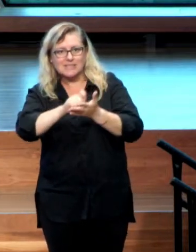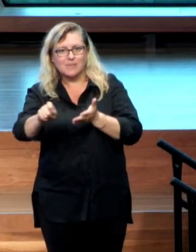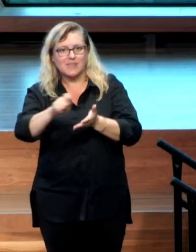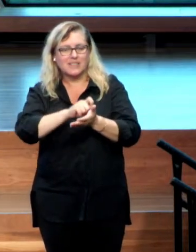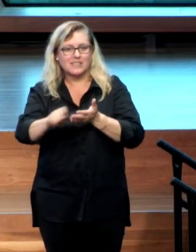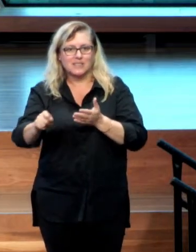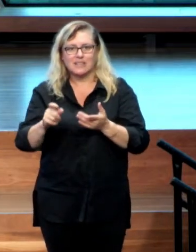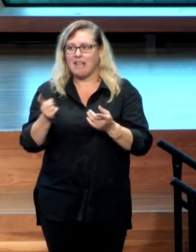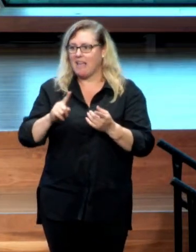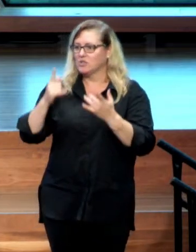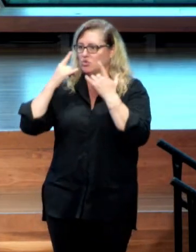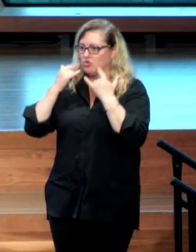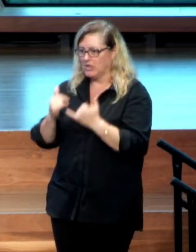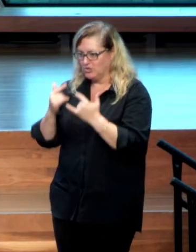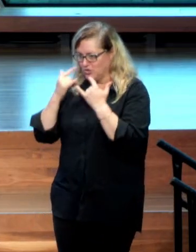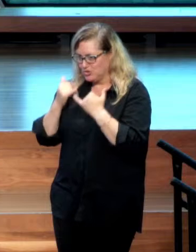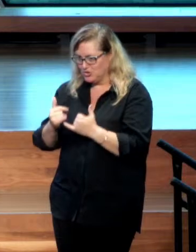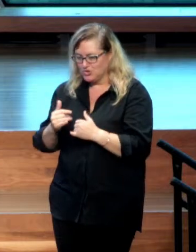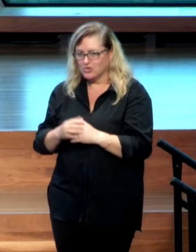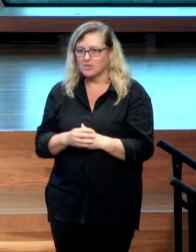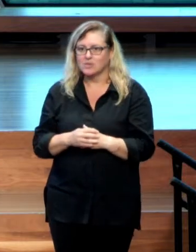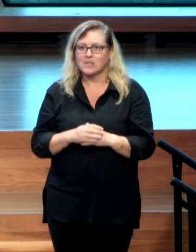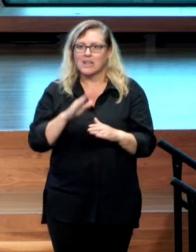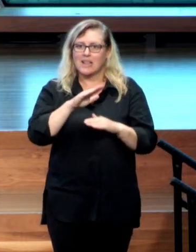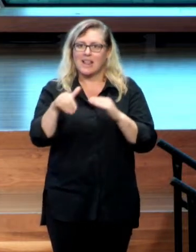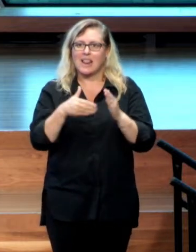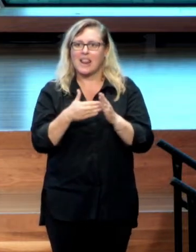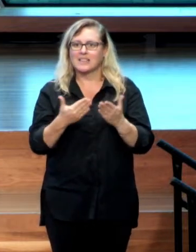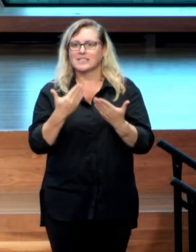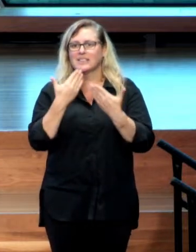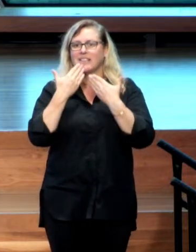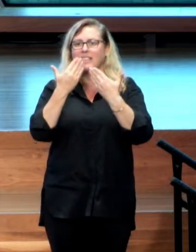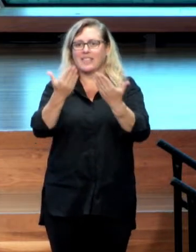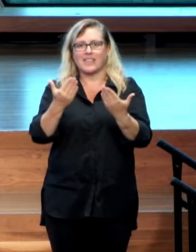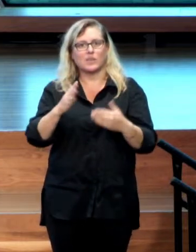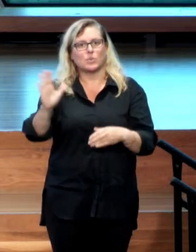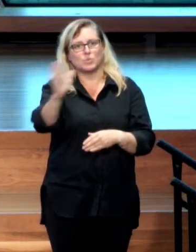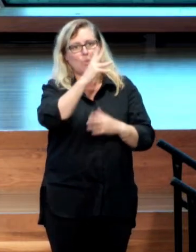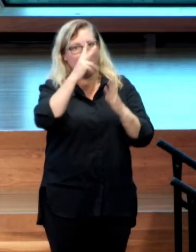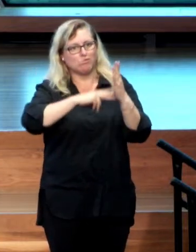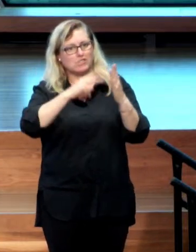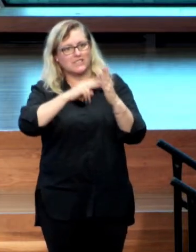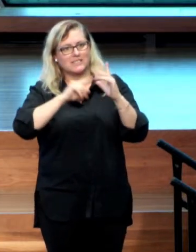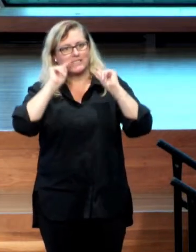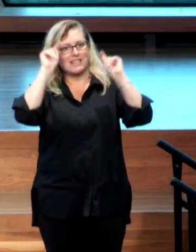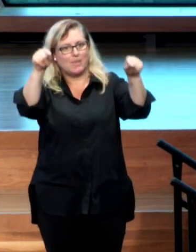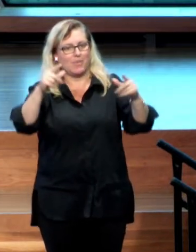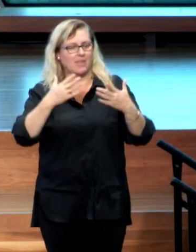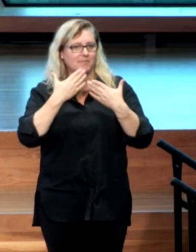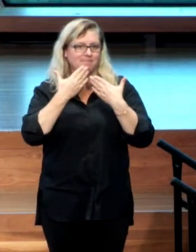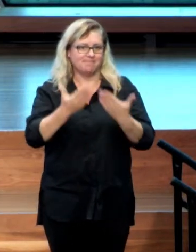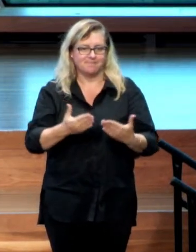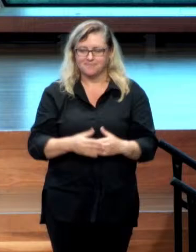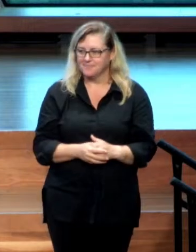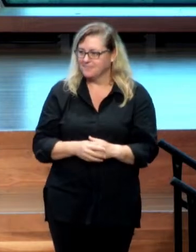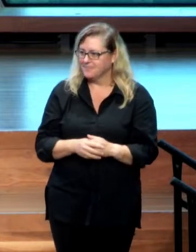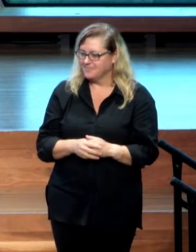to the judges. And also, lastly, thank you to all of the readers out there.